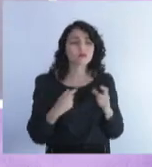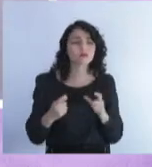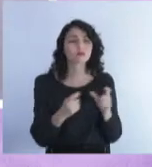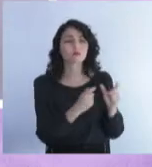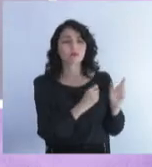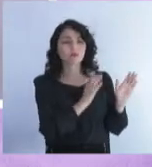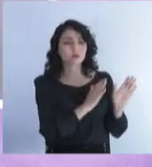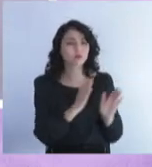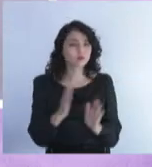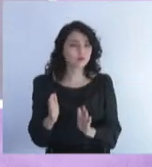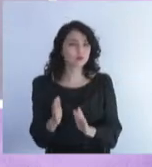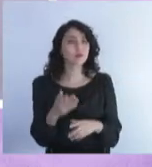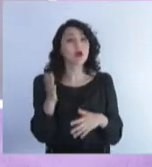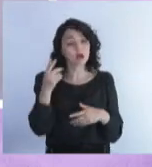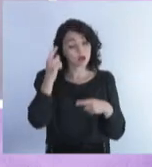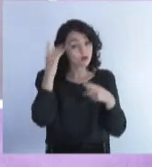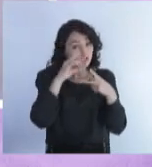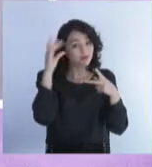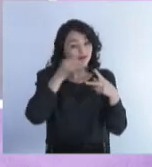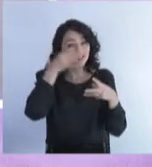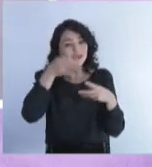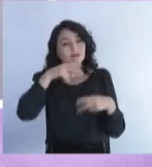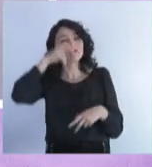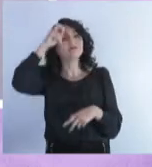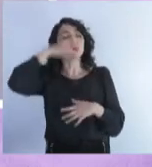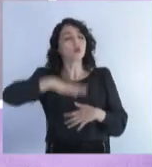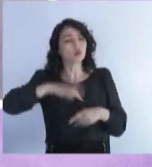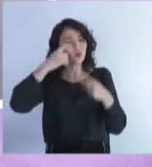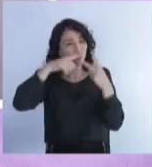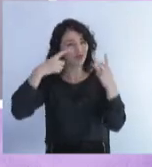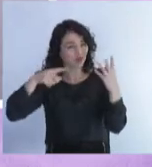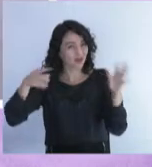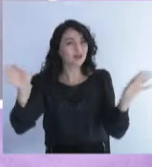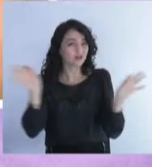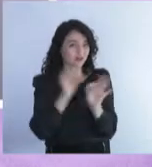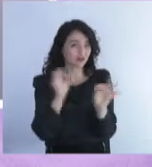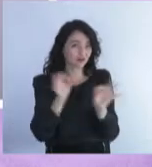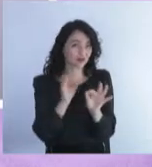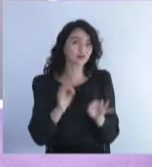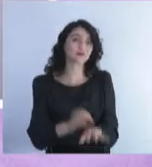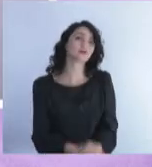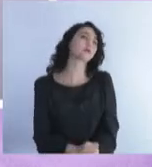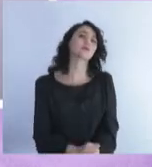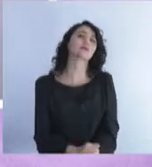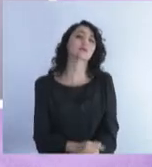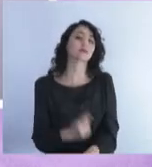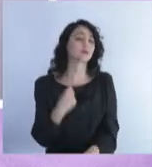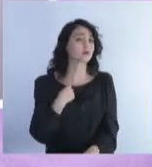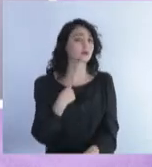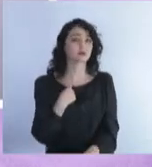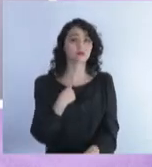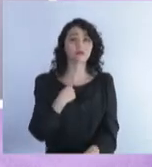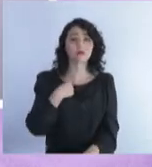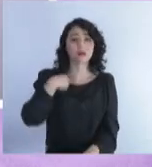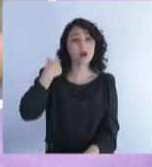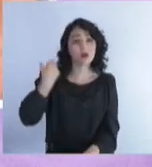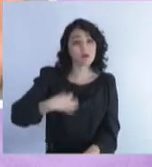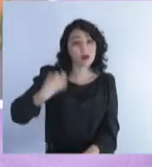to apply the methods, for example, that I shared. I am someone who's